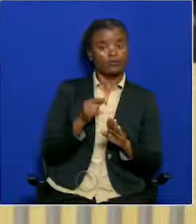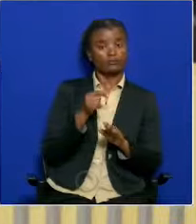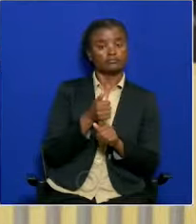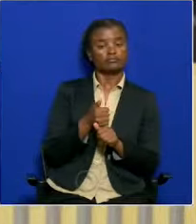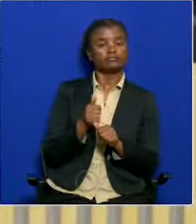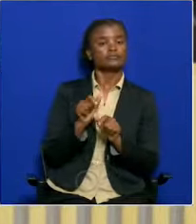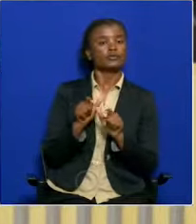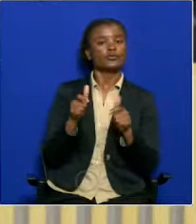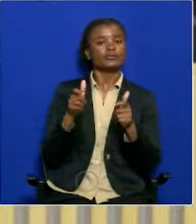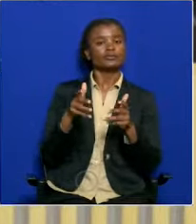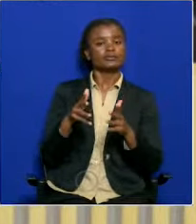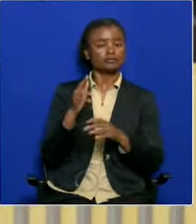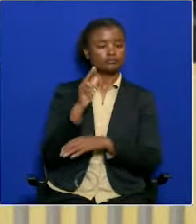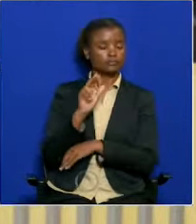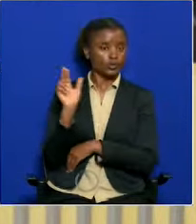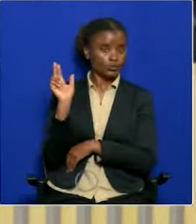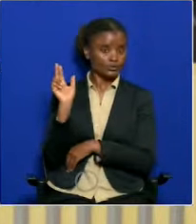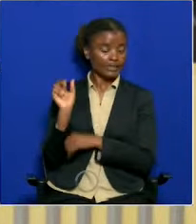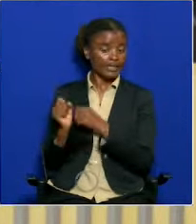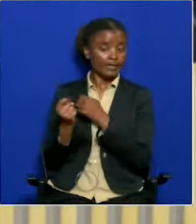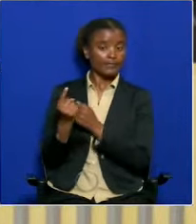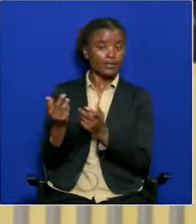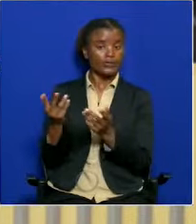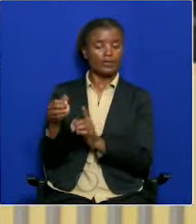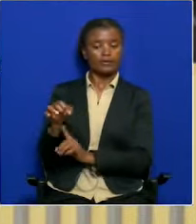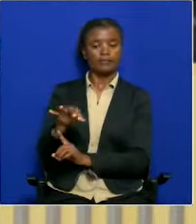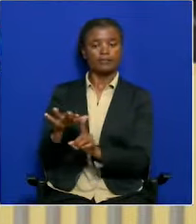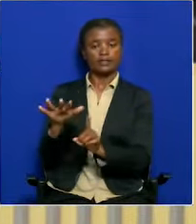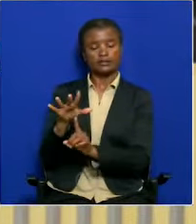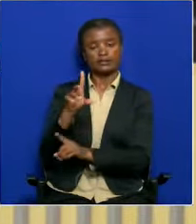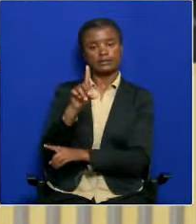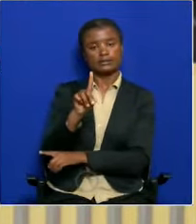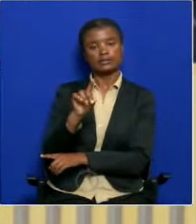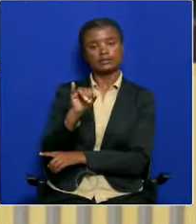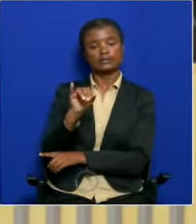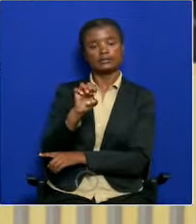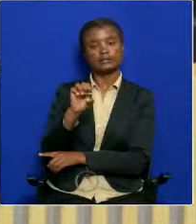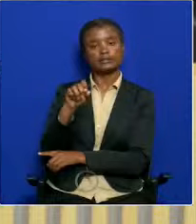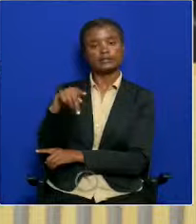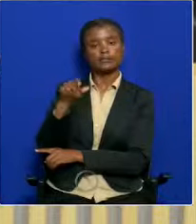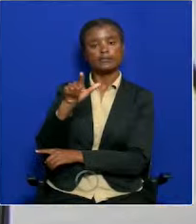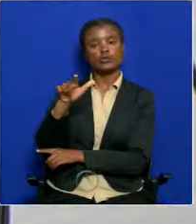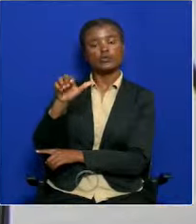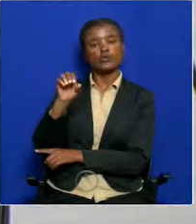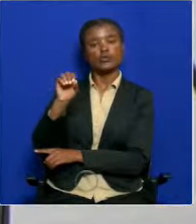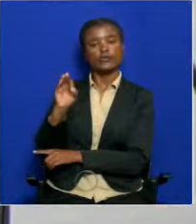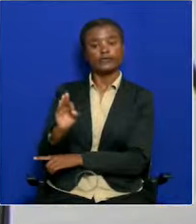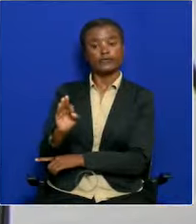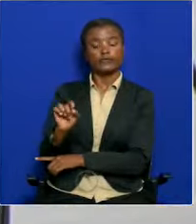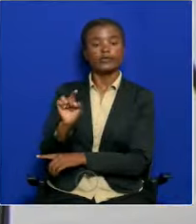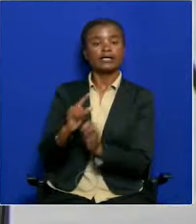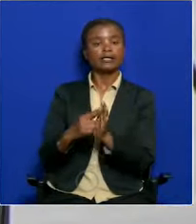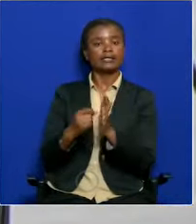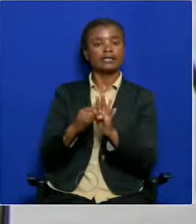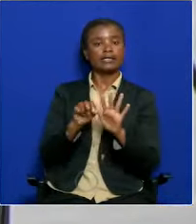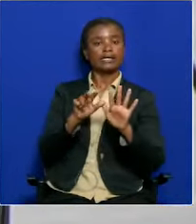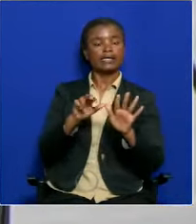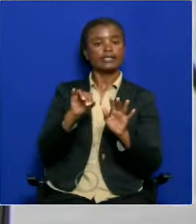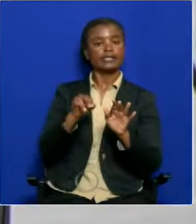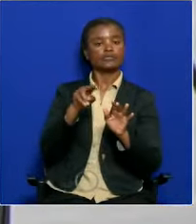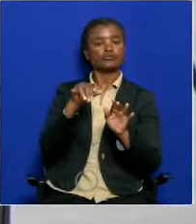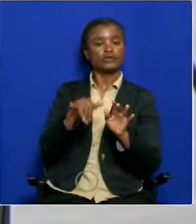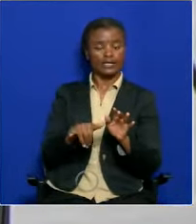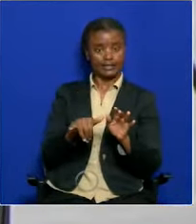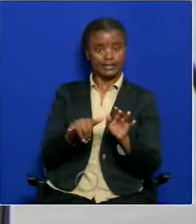at Diepkloof on the 8th of July 2025 at 1600 hours. However, details appearing